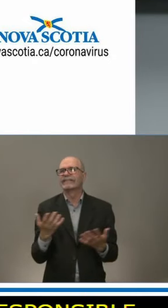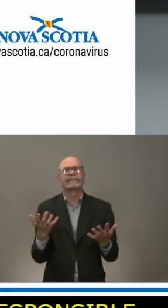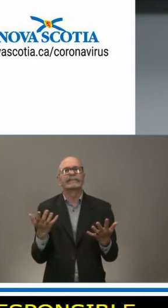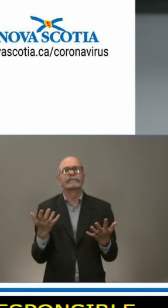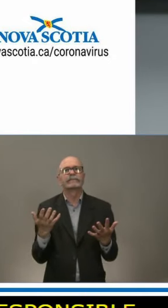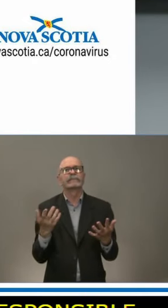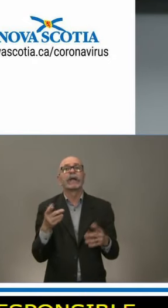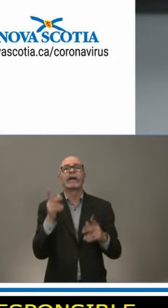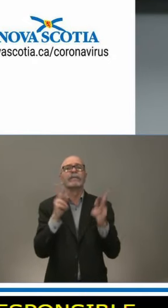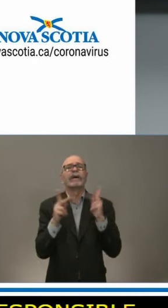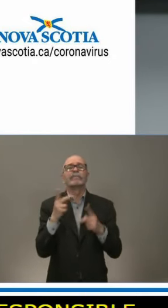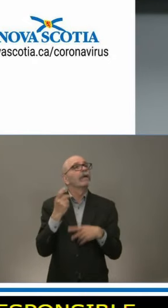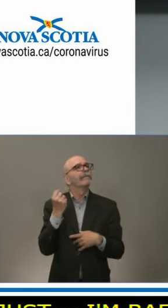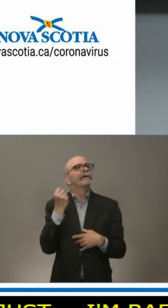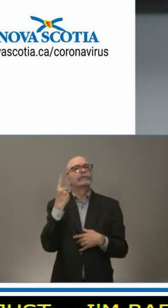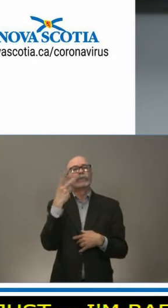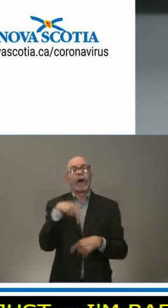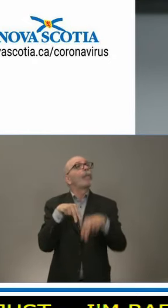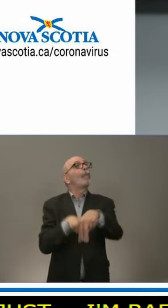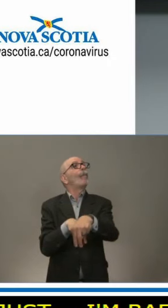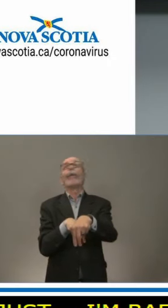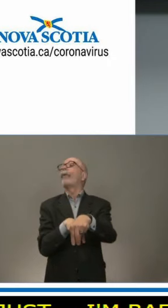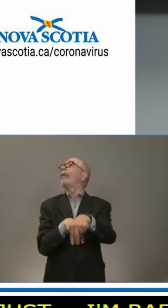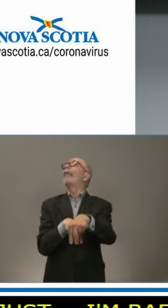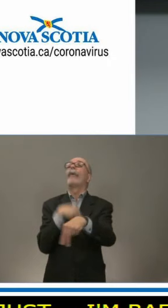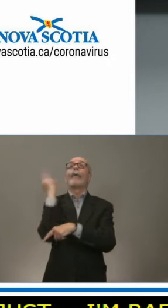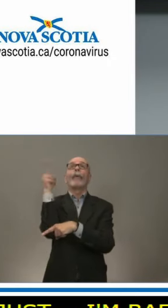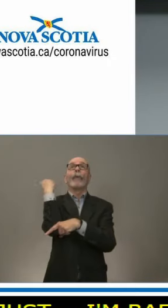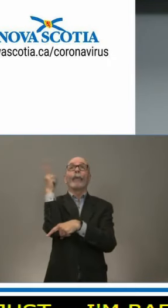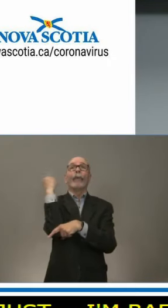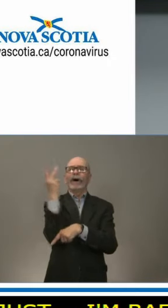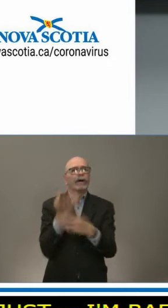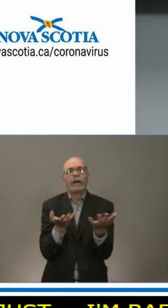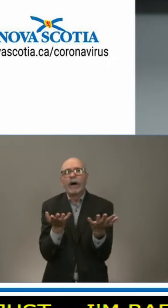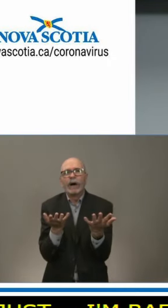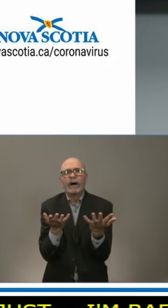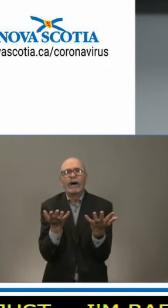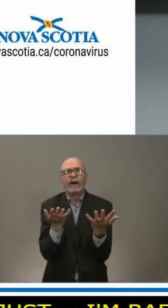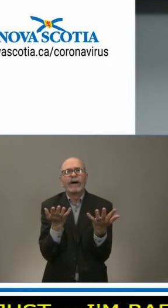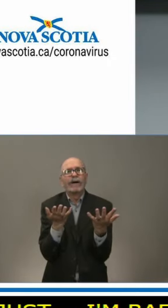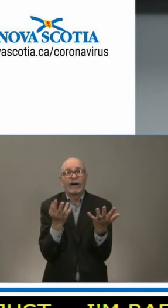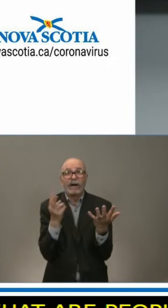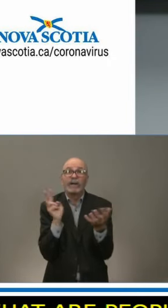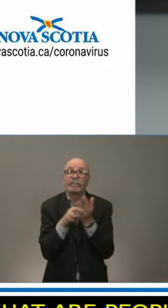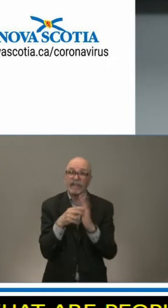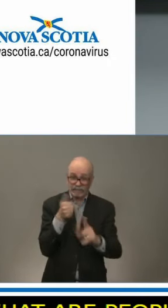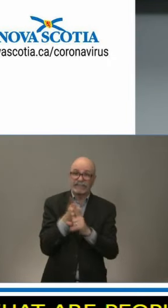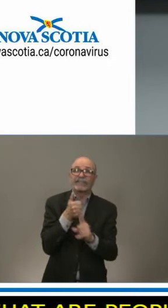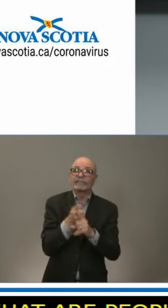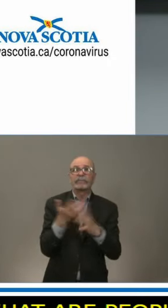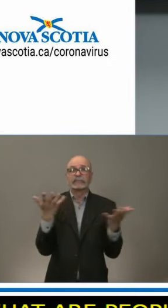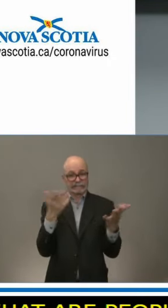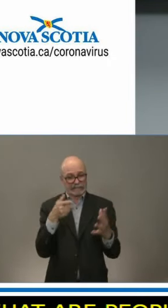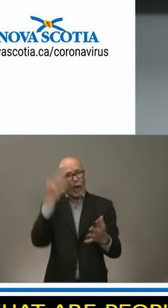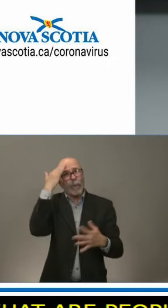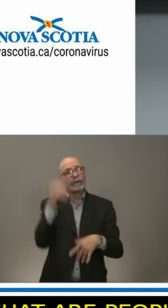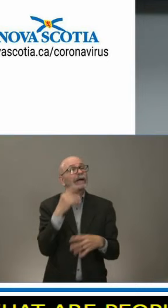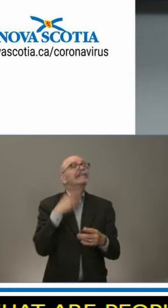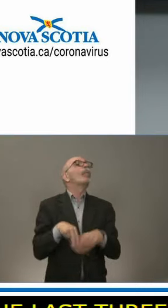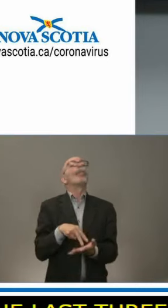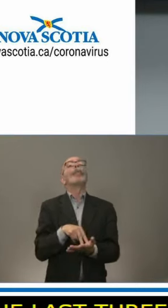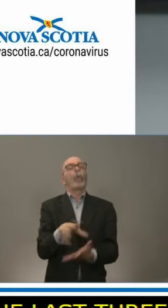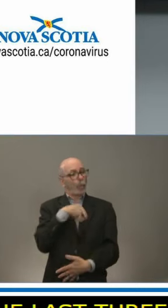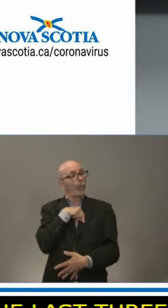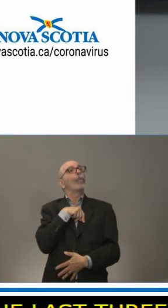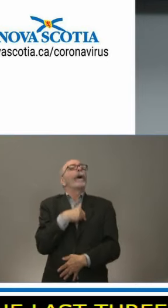weeks, that they would somehow think that that's okay, and it's putting themselves at risk, but quite frankly, it's giving the virus a foothold